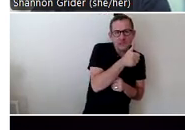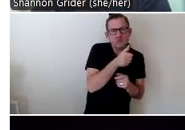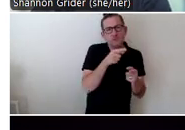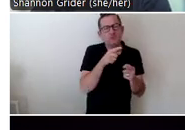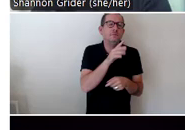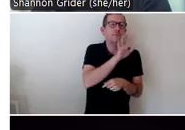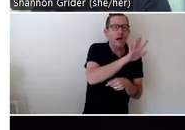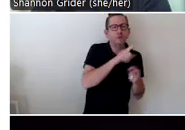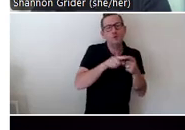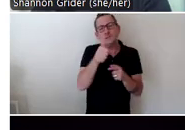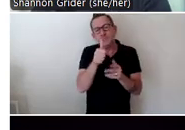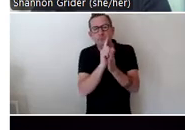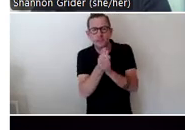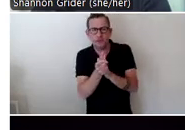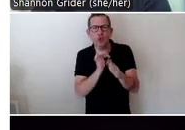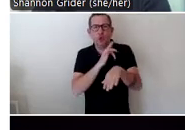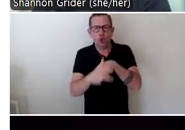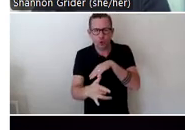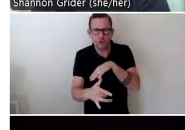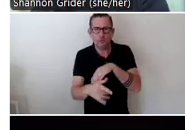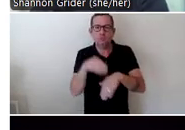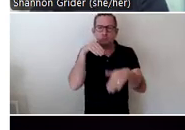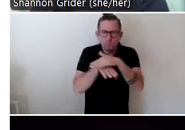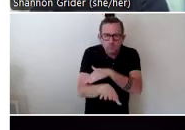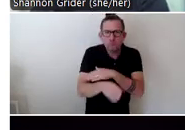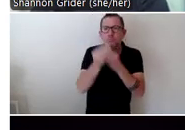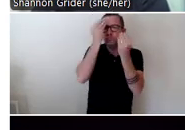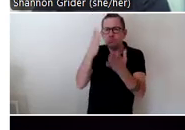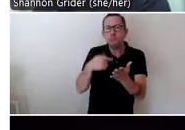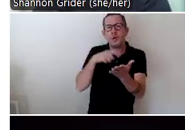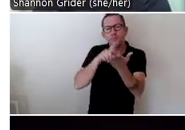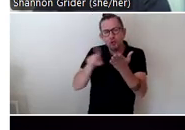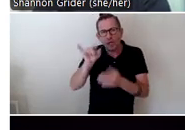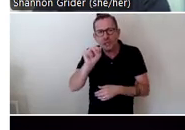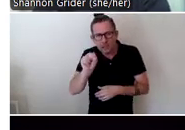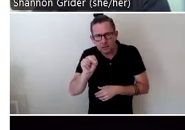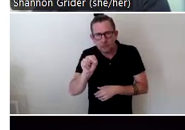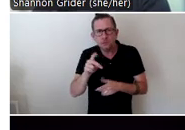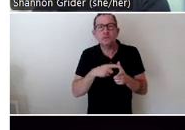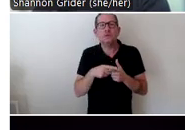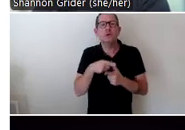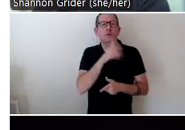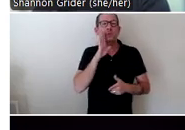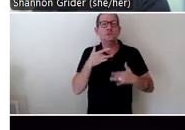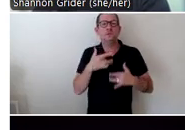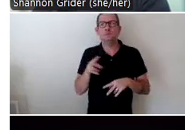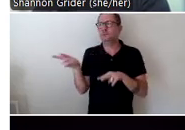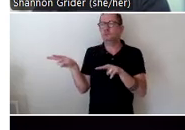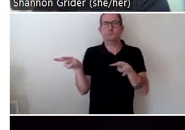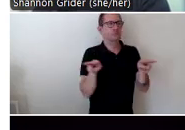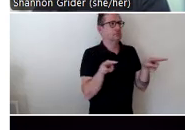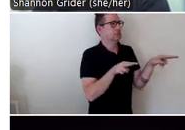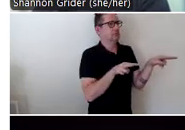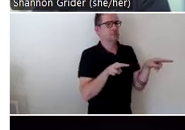possibly 10 to 15, 5 to 10 minutes early for the appointment just to be on site and check in with